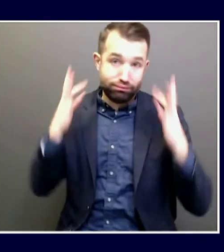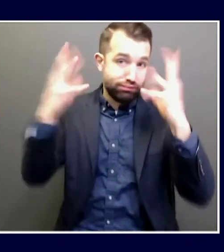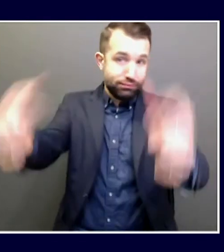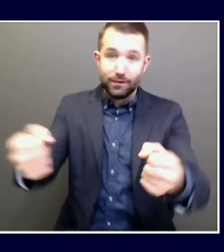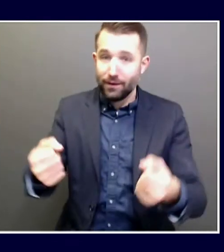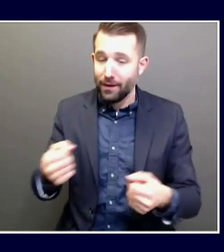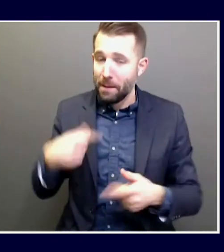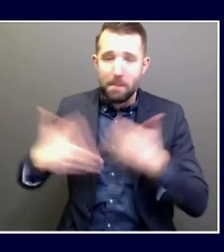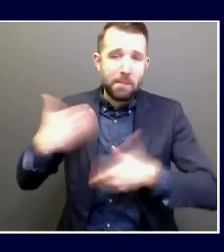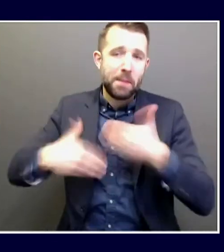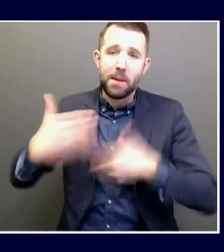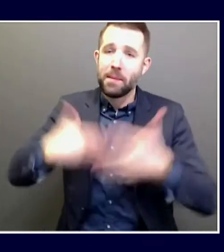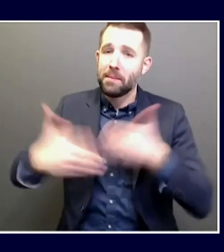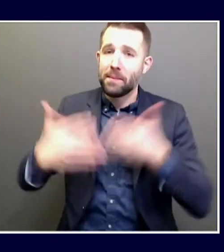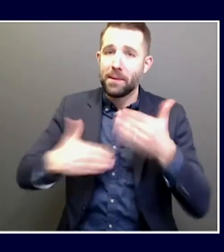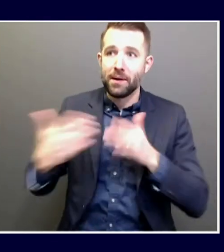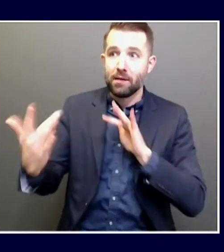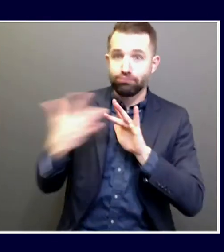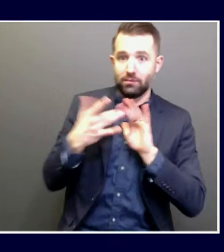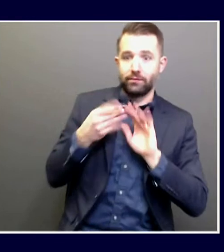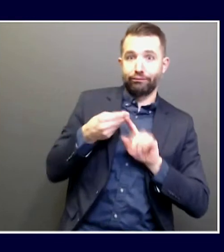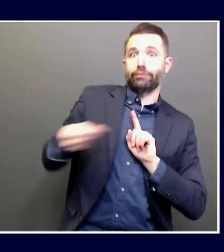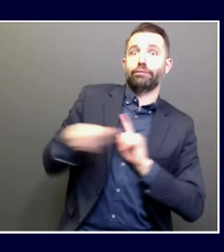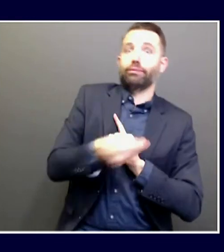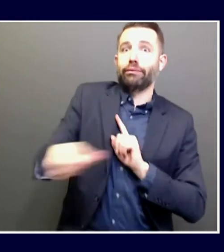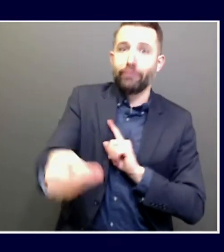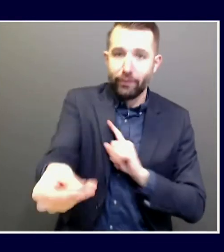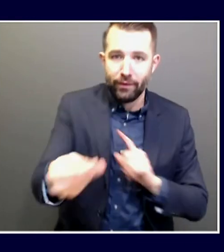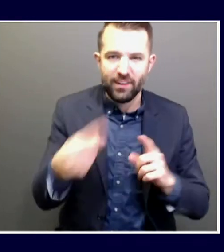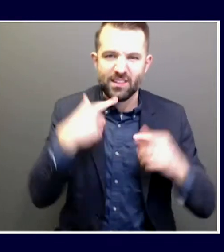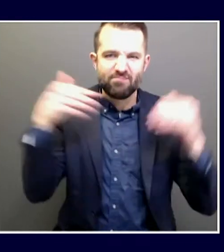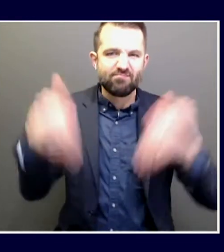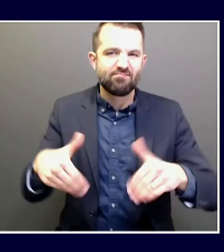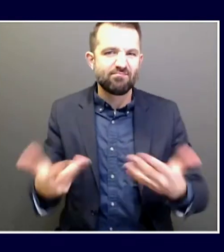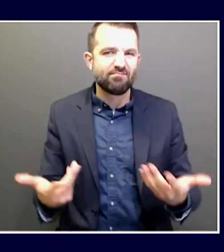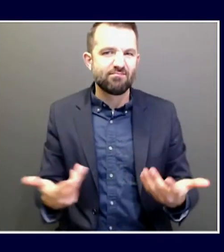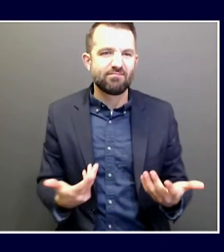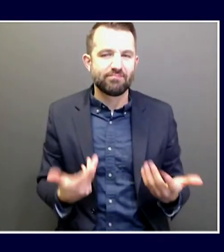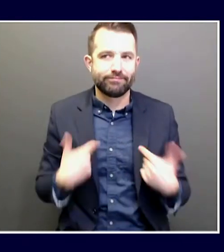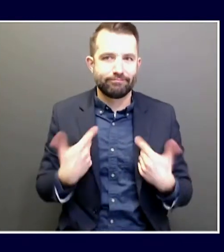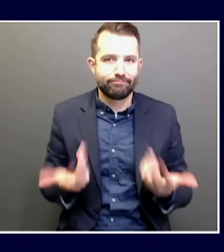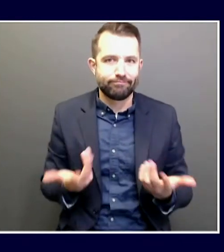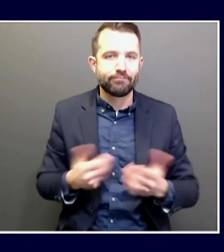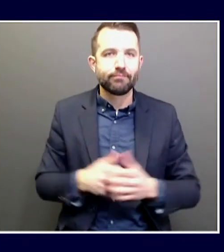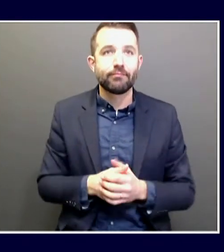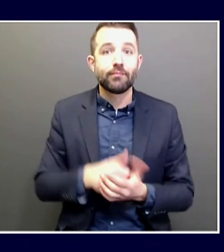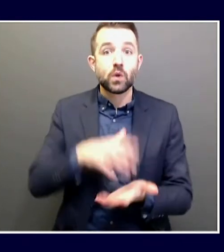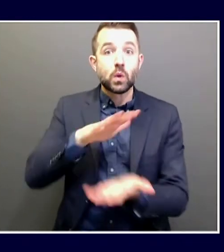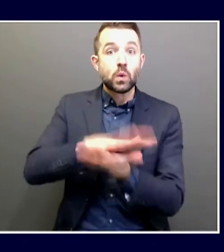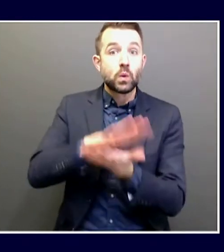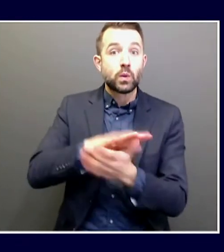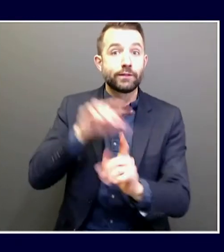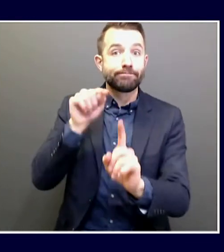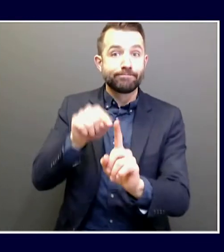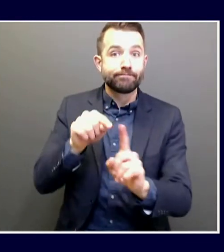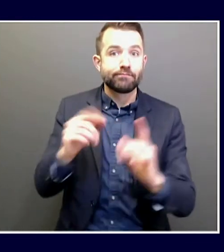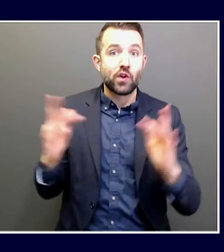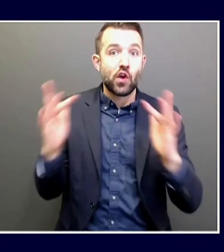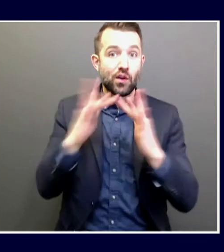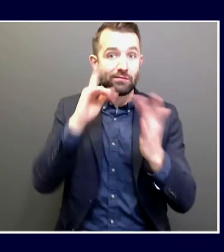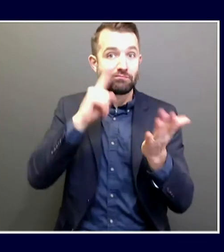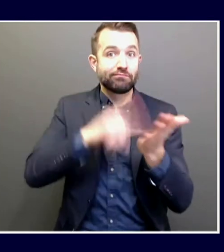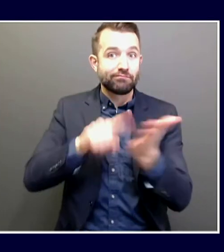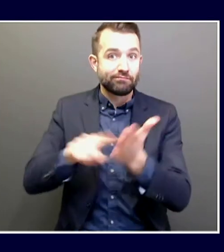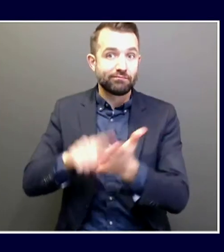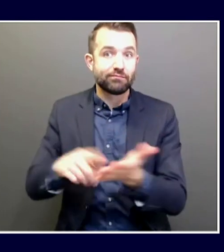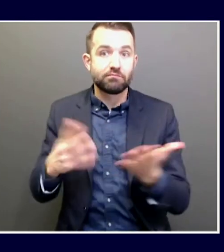schools. That's because contact tracing is based on the idea that you can identify a positive case, find